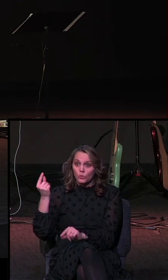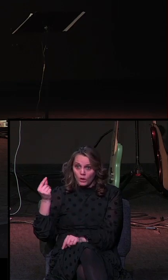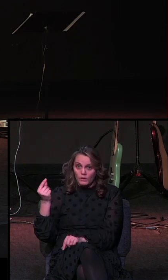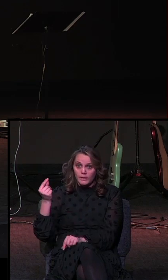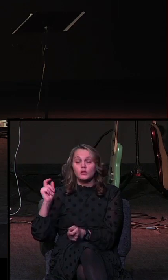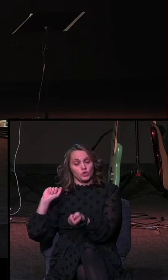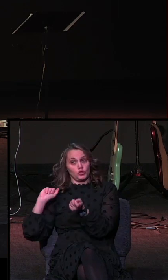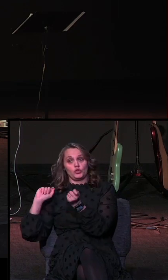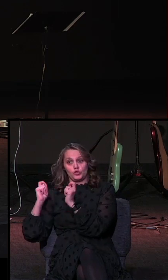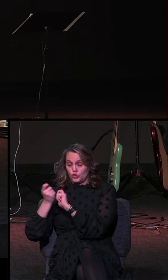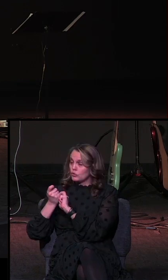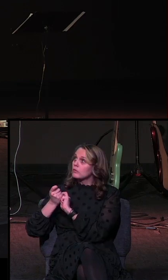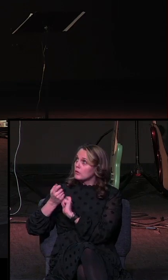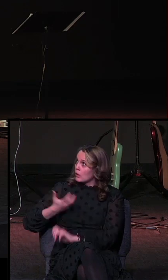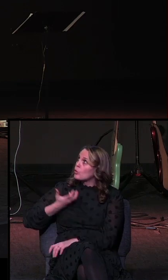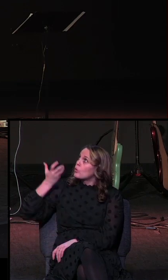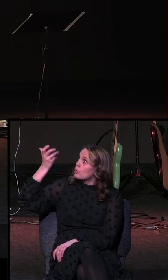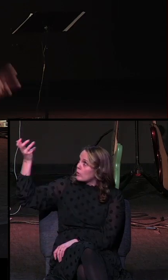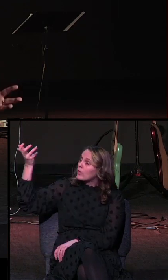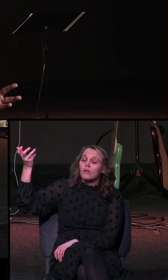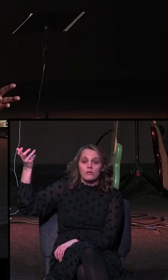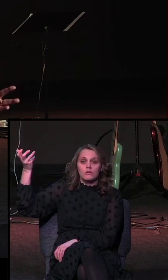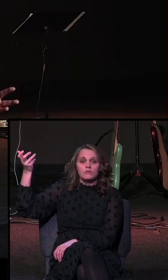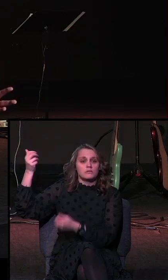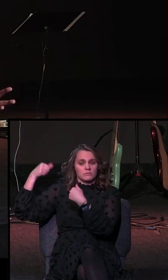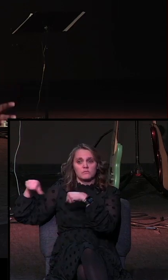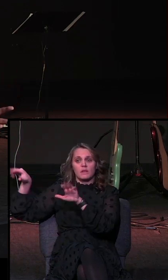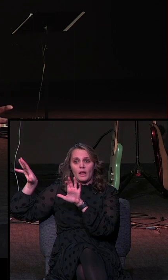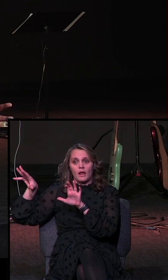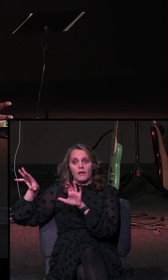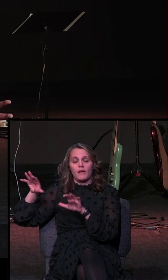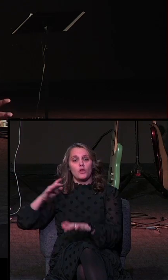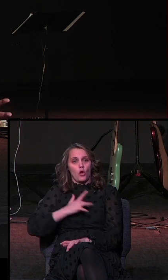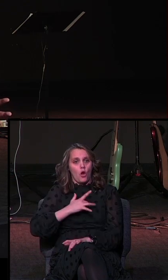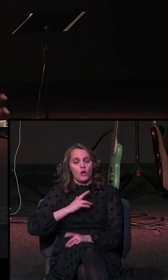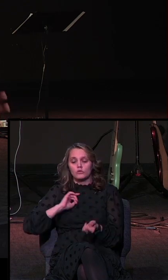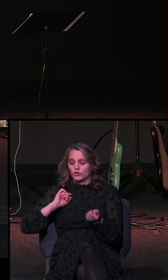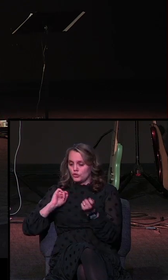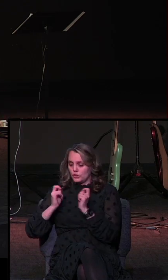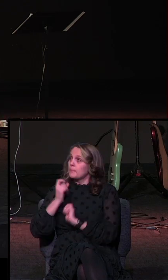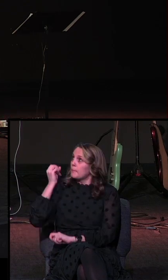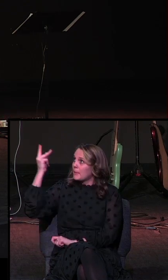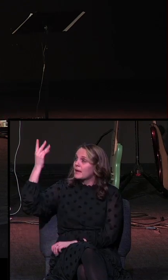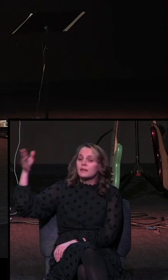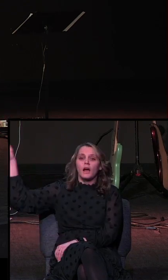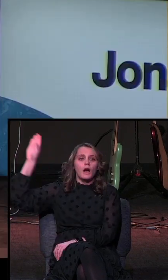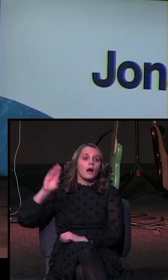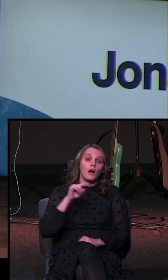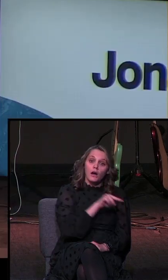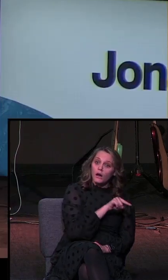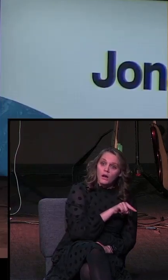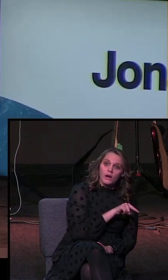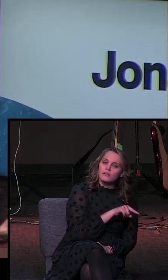actually put on sackcloth and mourn, and they turn their hearts back to God. And Jonah is not